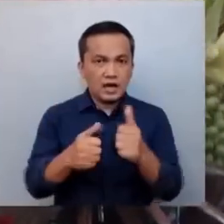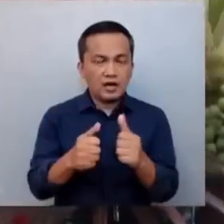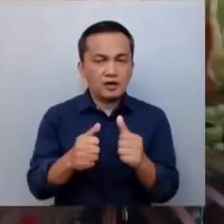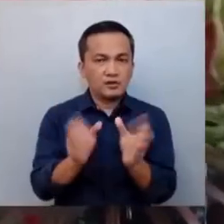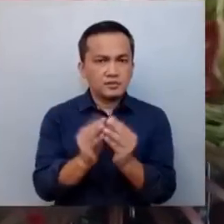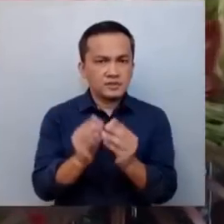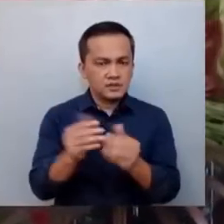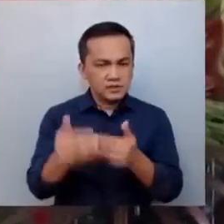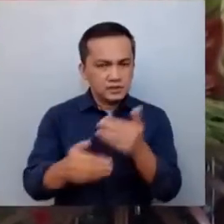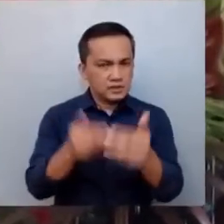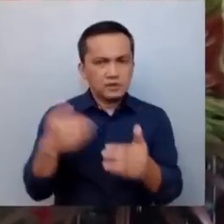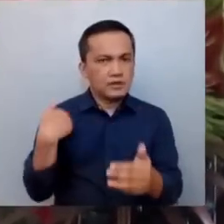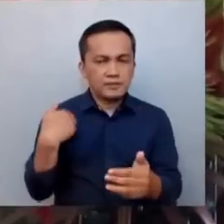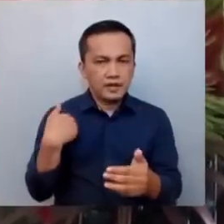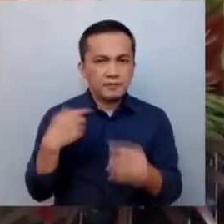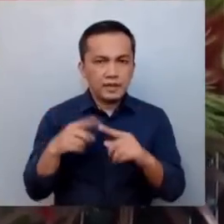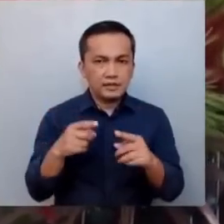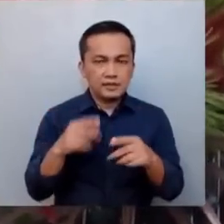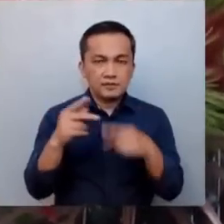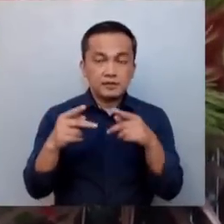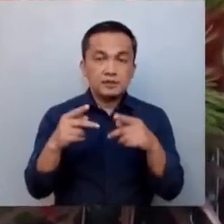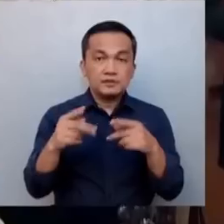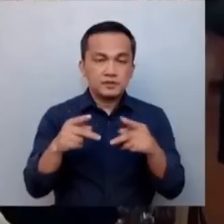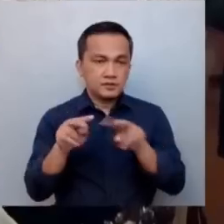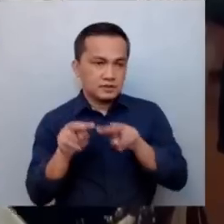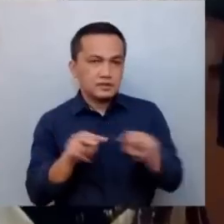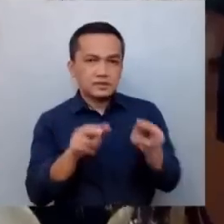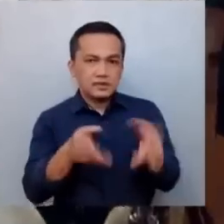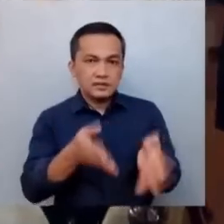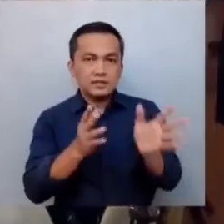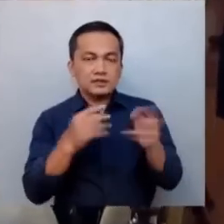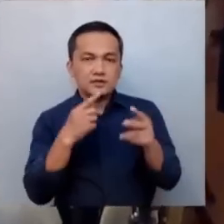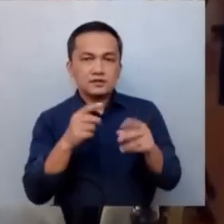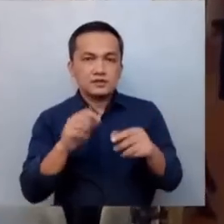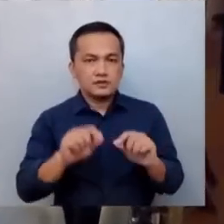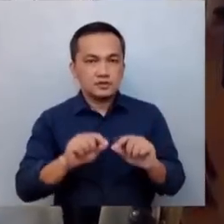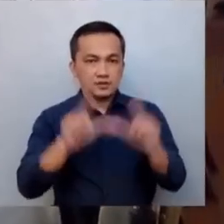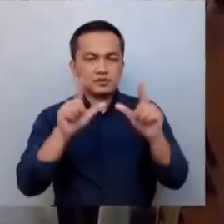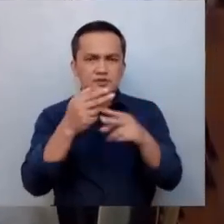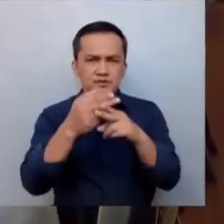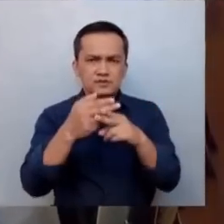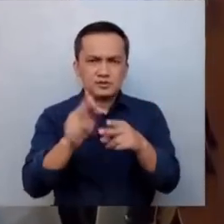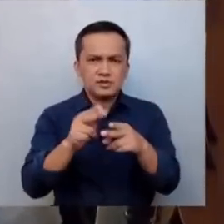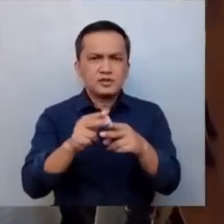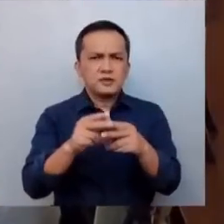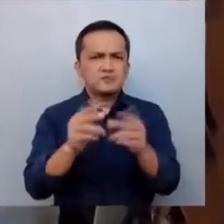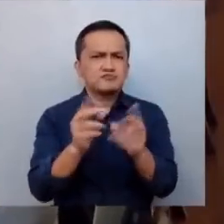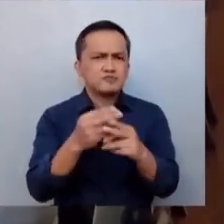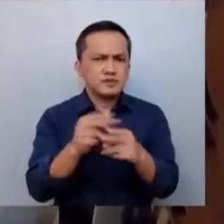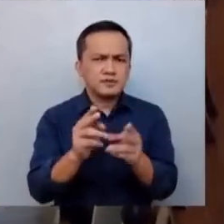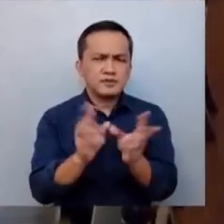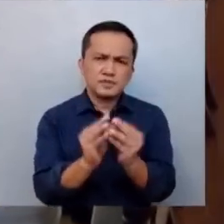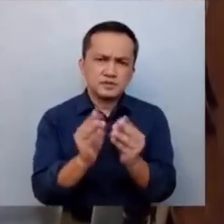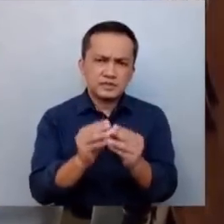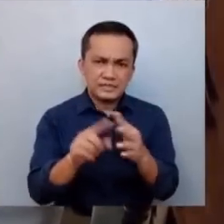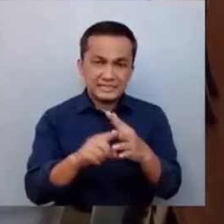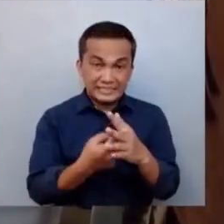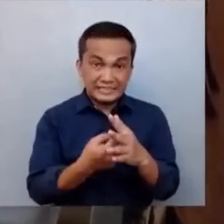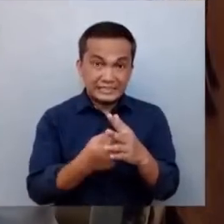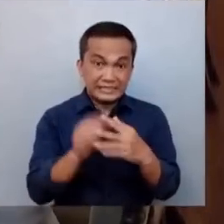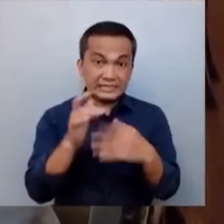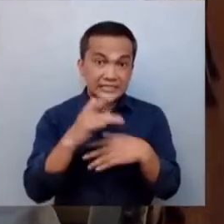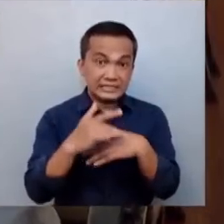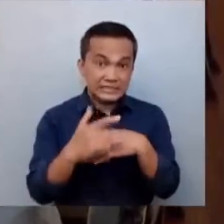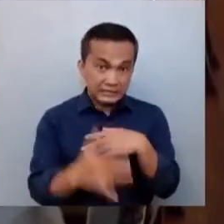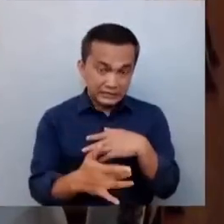but the public was allowed to view via live stream the first few minutes of the meeting, which started very early, or